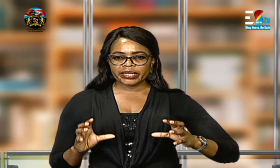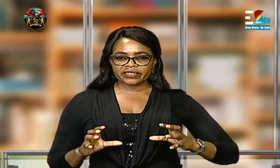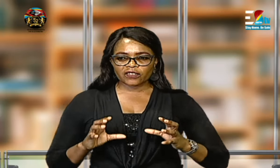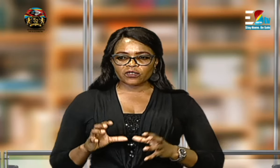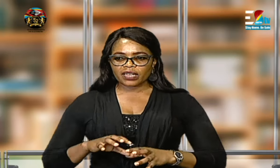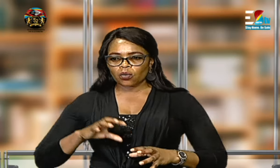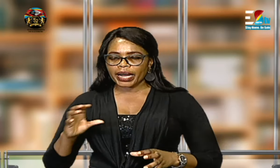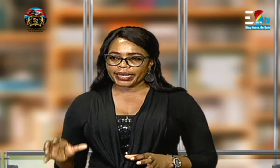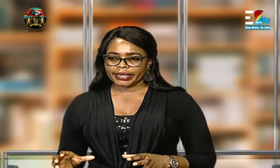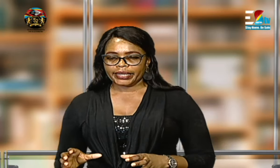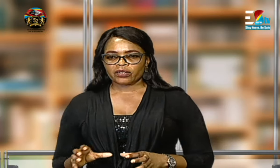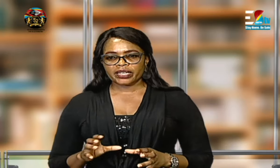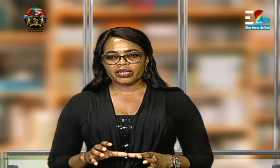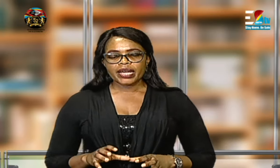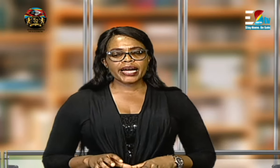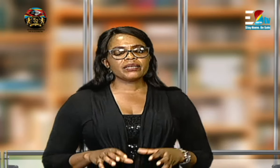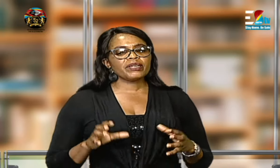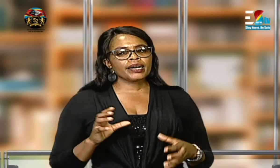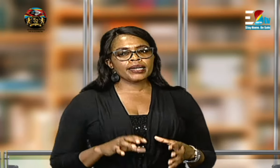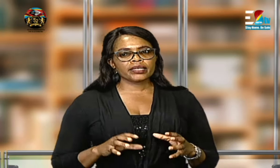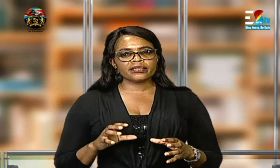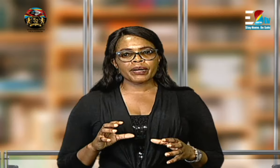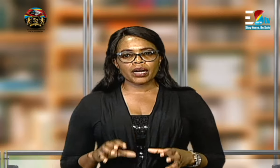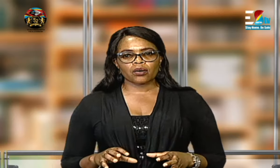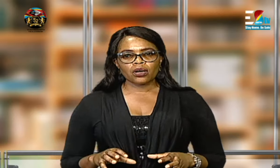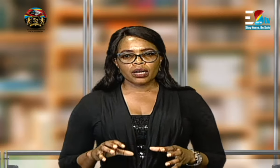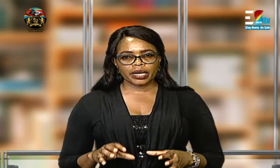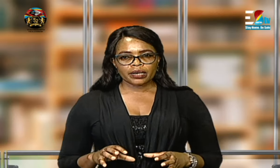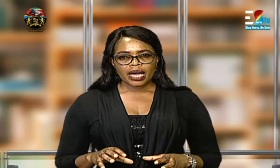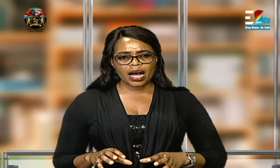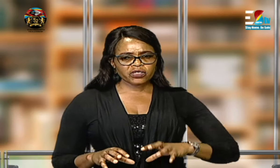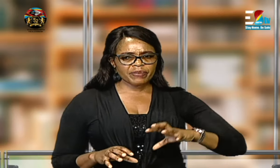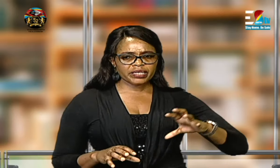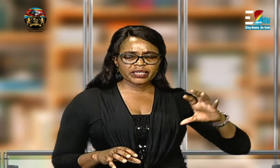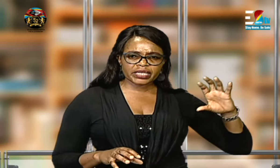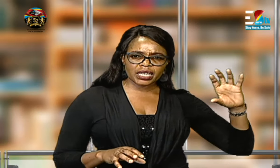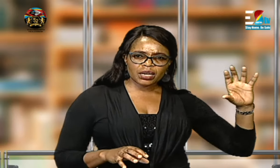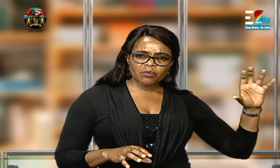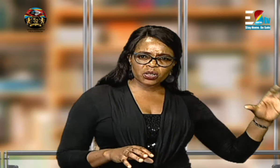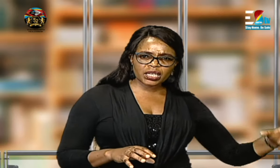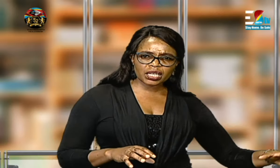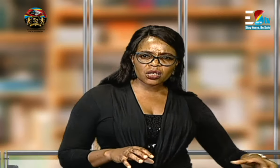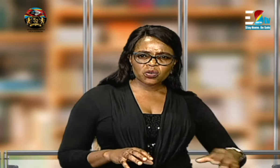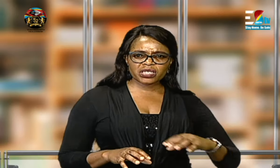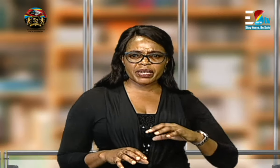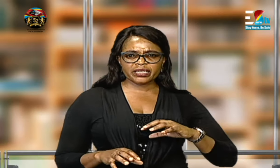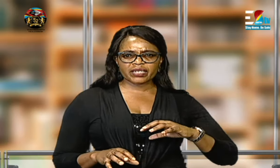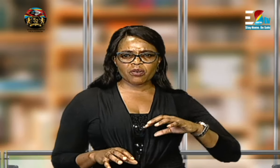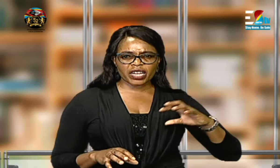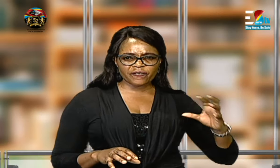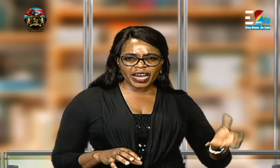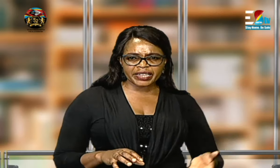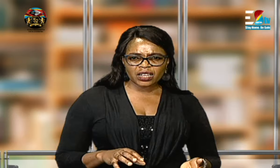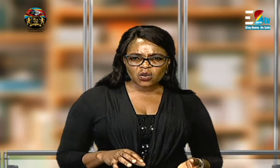nato lesitifundza kungale hlelweni atibonakale kulendzaba yakho awusebenzise nje bongci